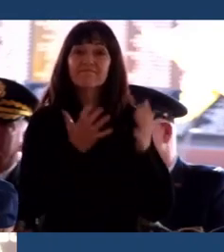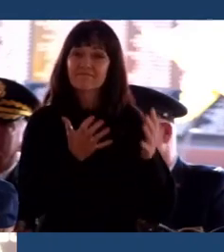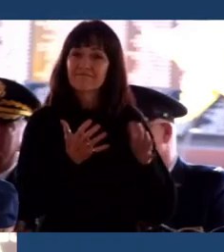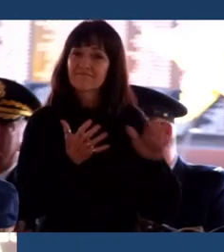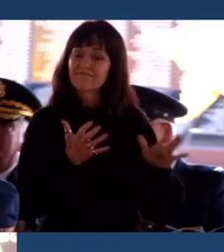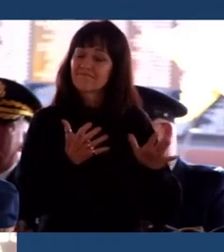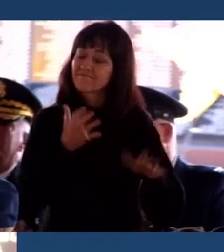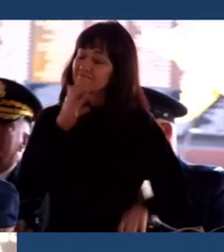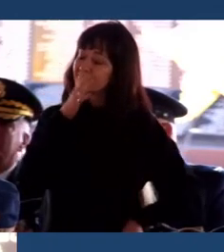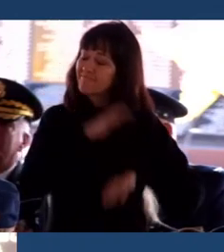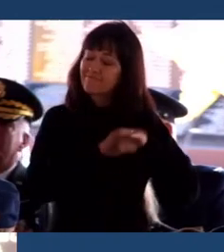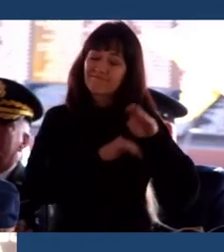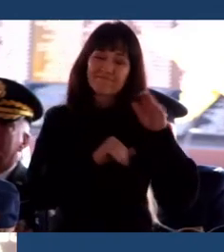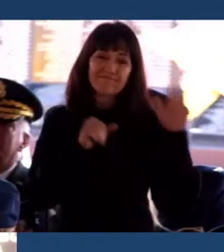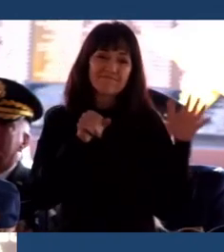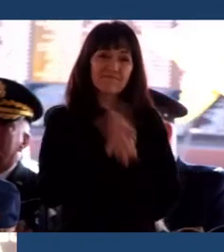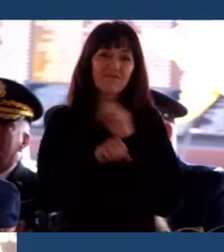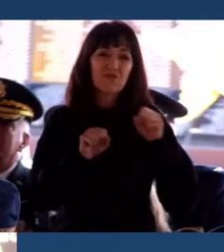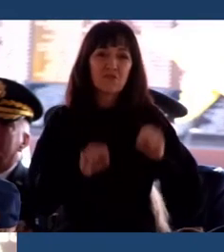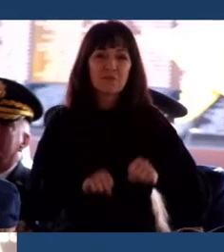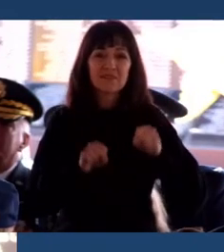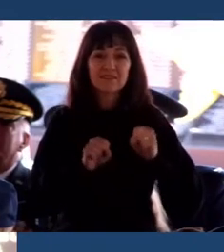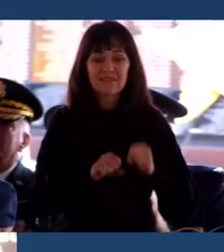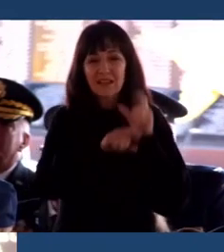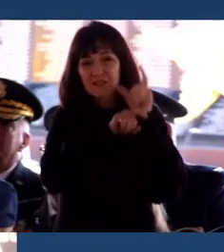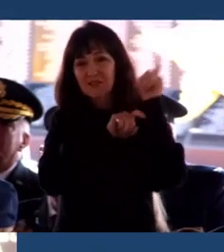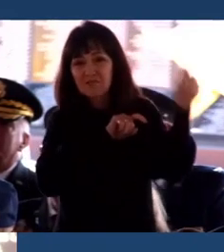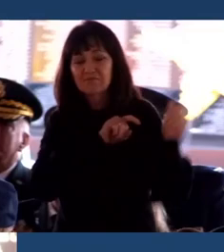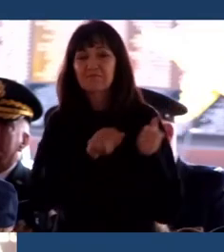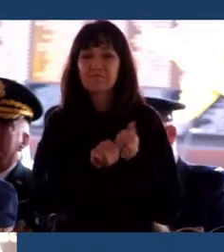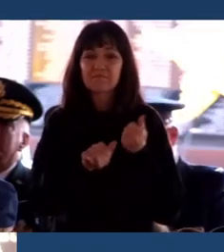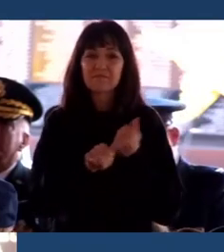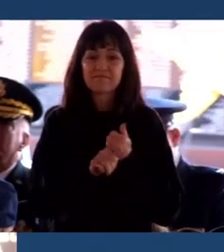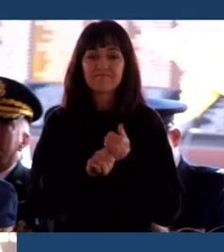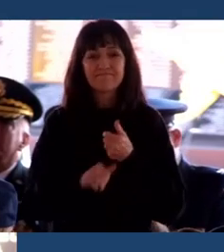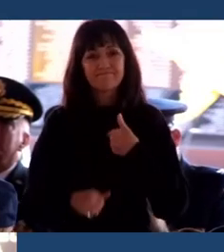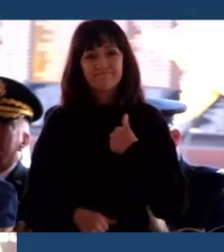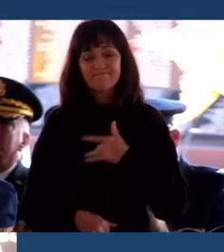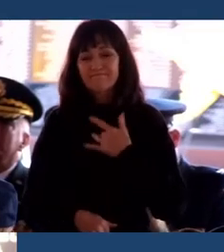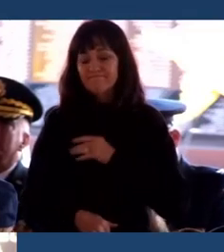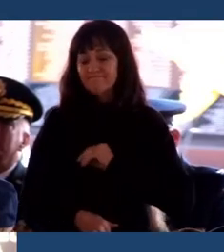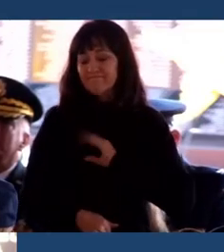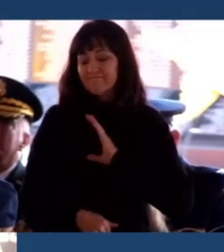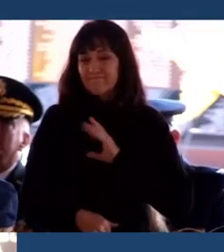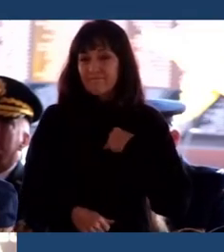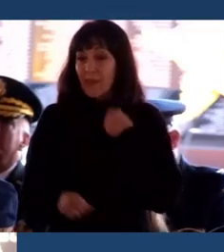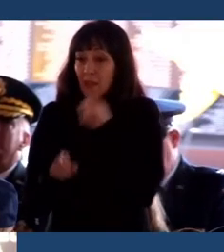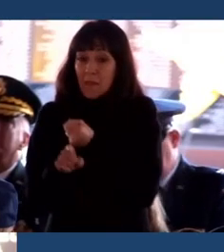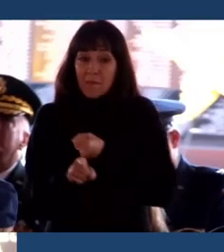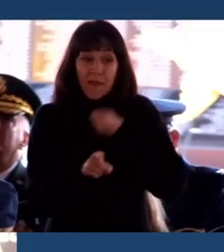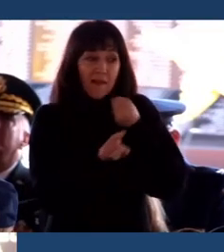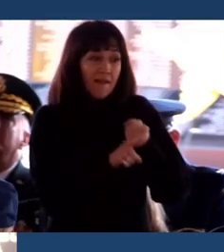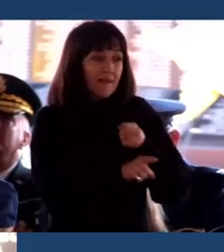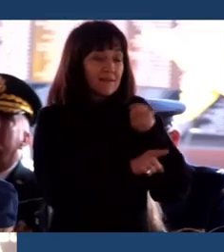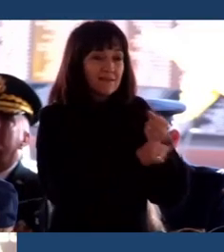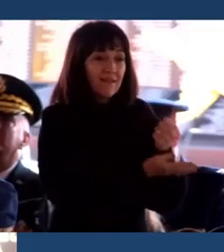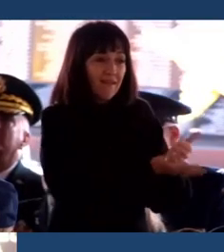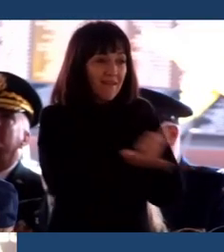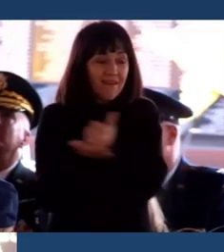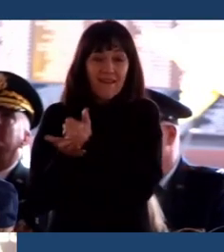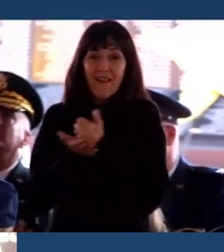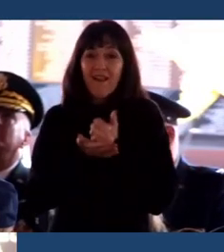potential. Impacting the lives of many airmen like the one above has been a rewarding experience for